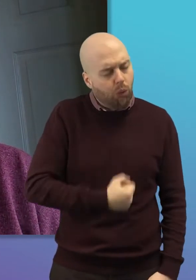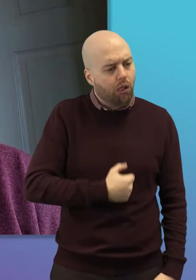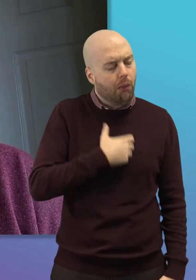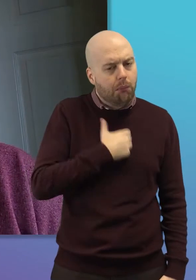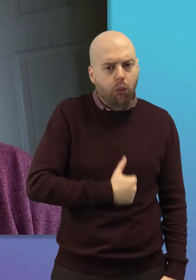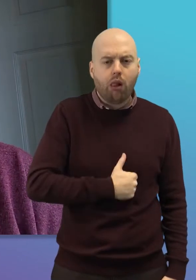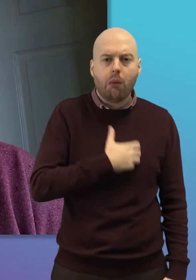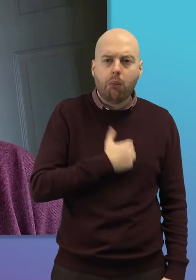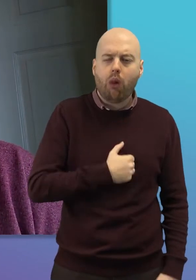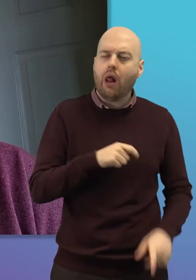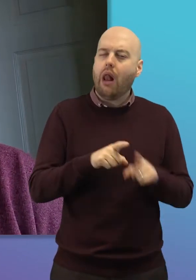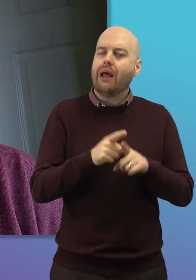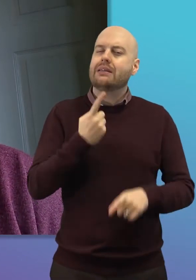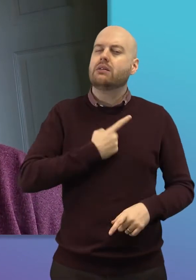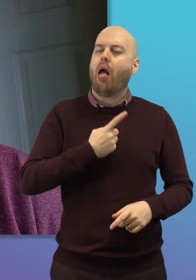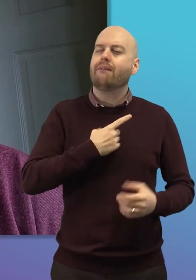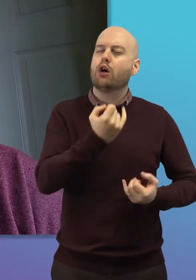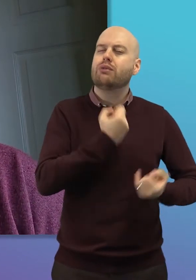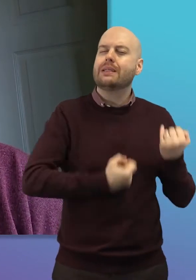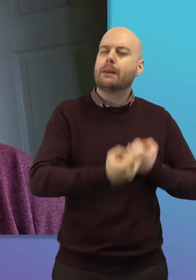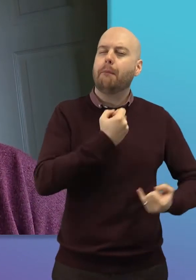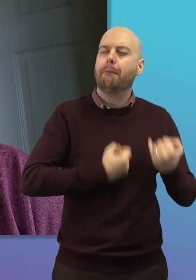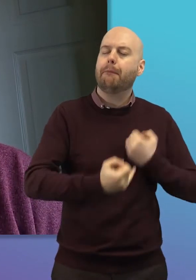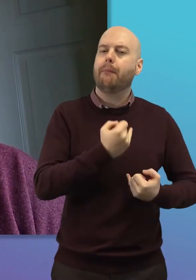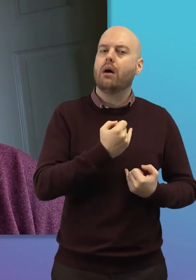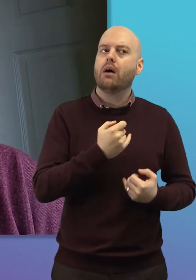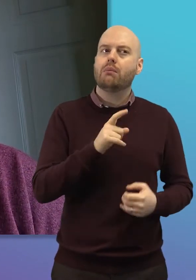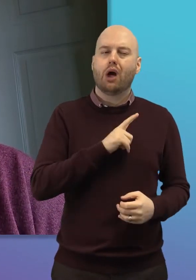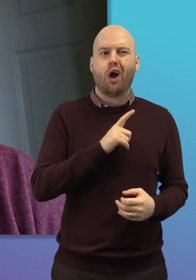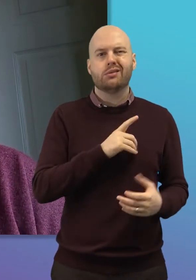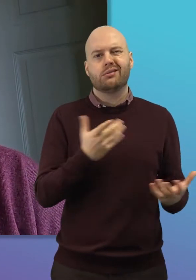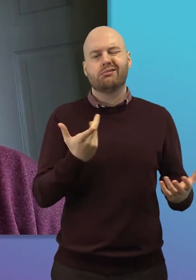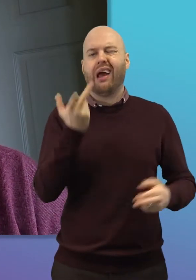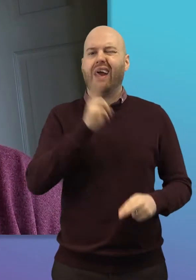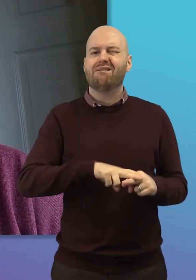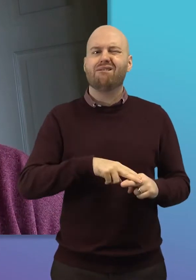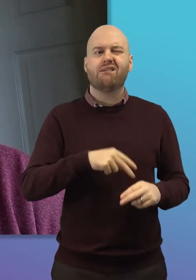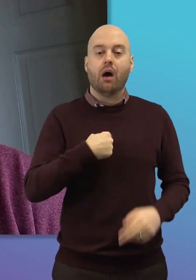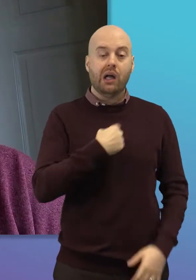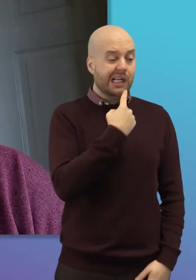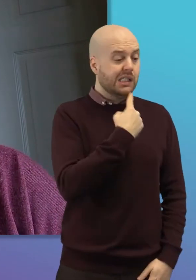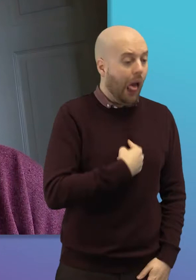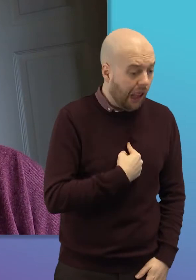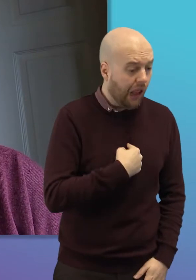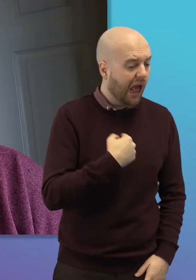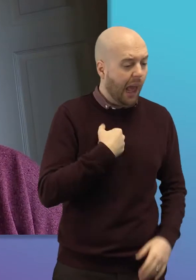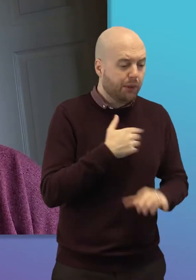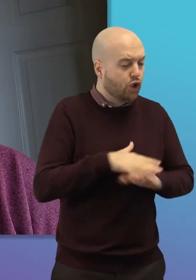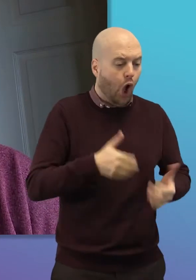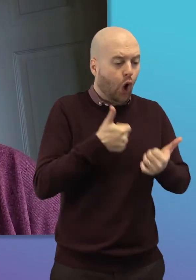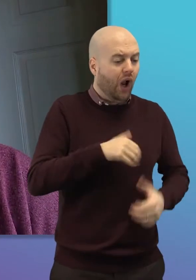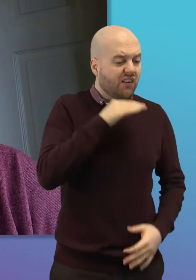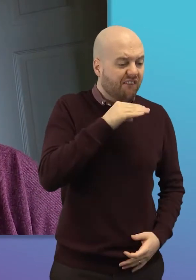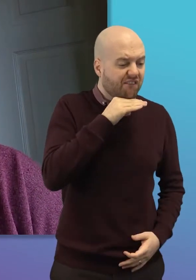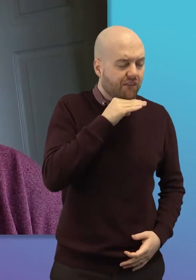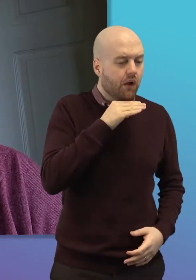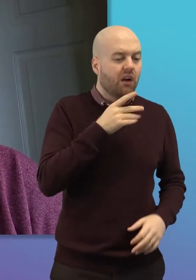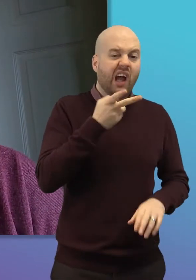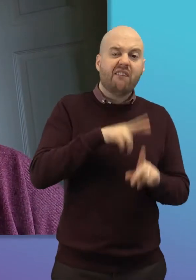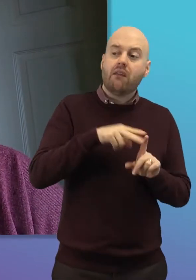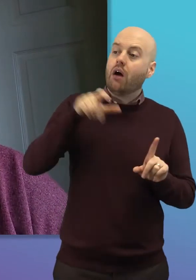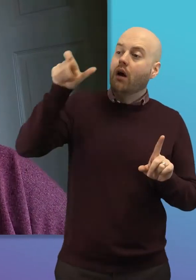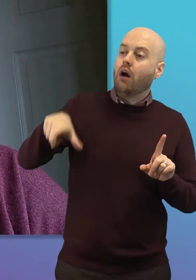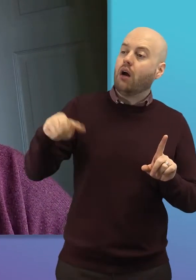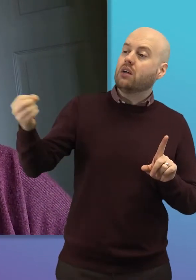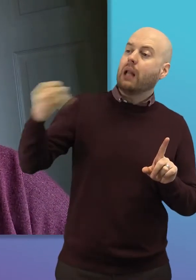even self-shaming in some ways is an attempt just to keep ourselves safe. If I tell myself I'm not good enough, then I know I'm not good enough. And if someone